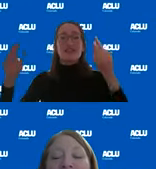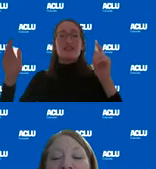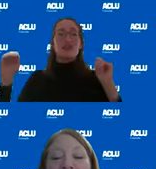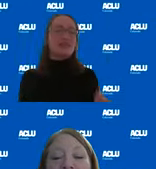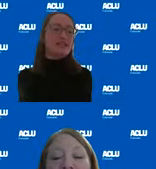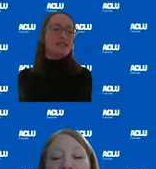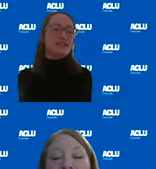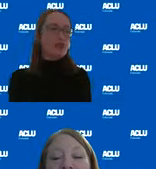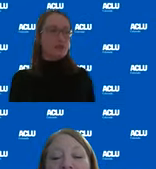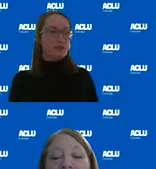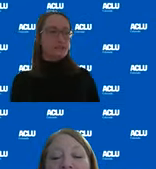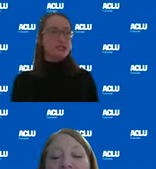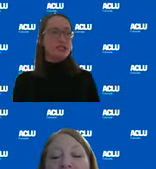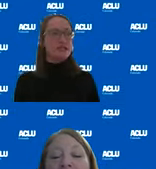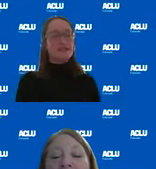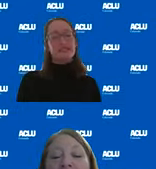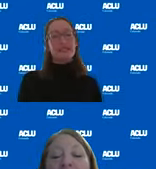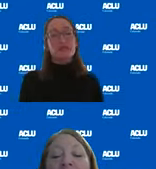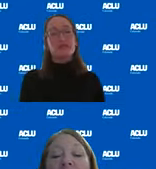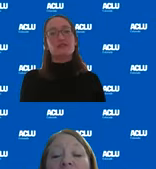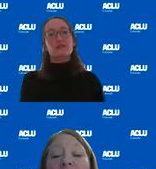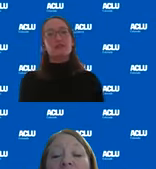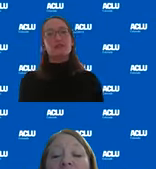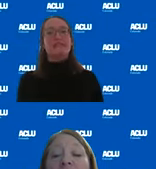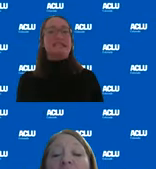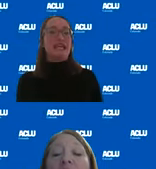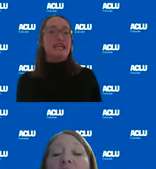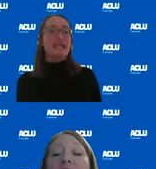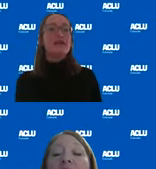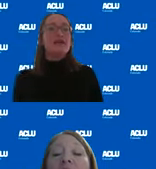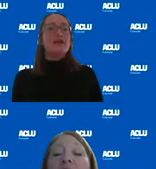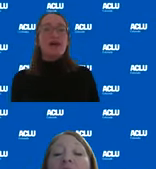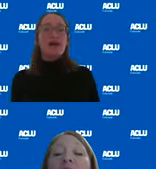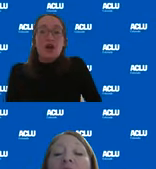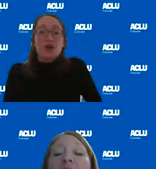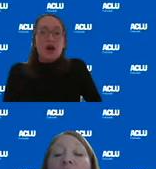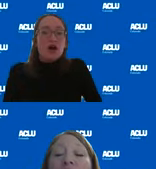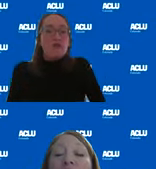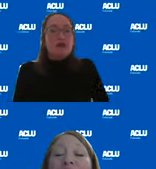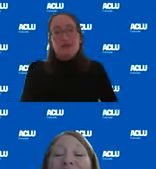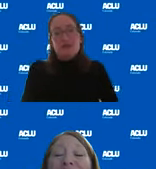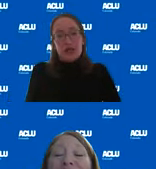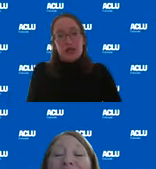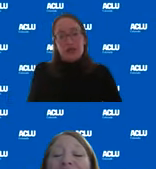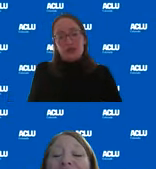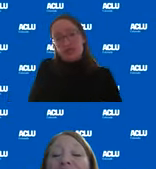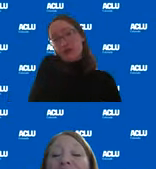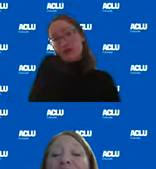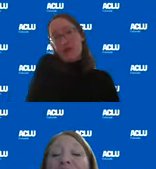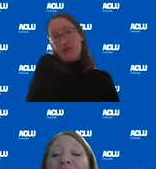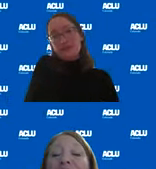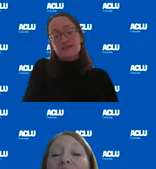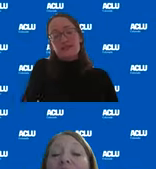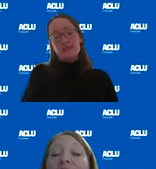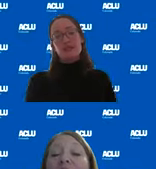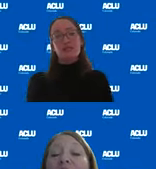Thank you, because I didn't touch on it in this presentation. As an example of disinformation is saying that mail-in voting increases voter fraud.